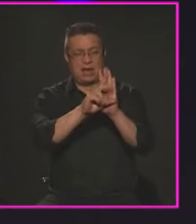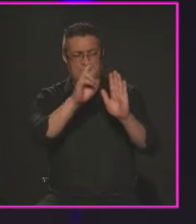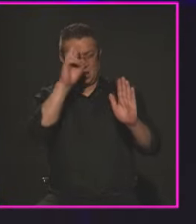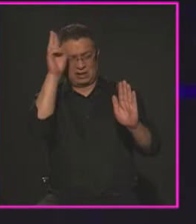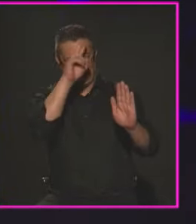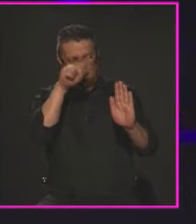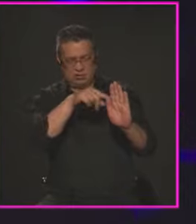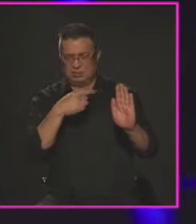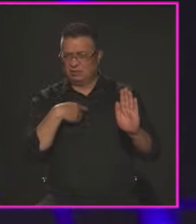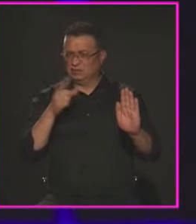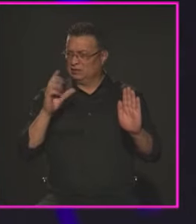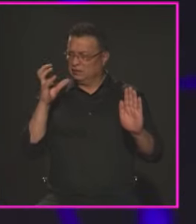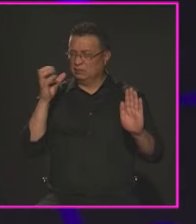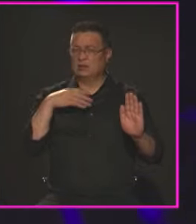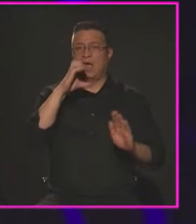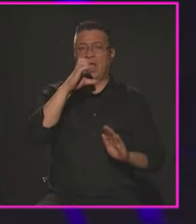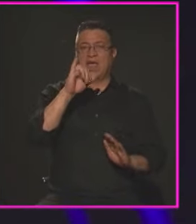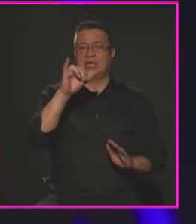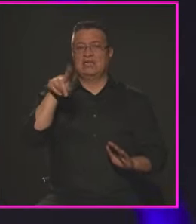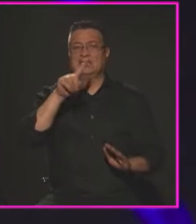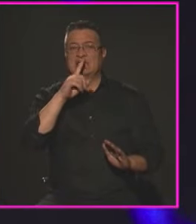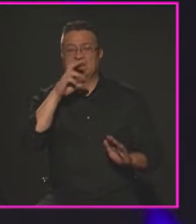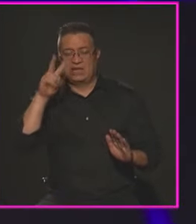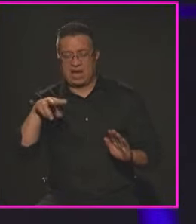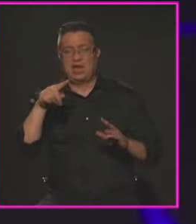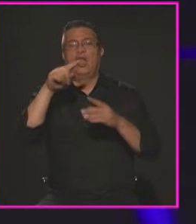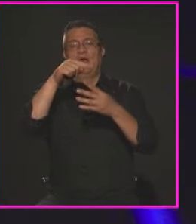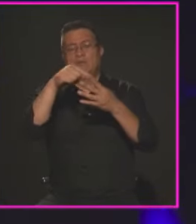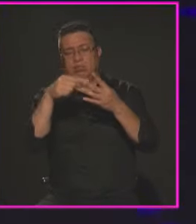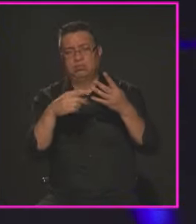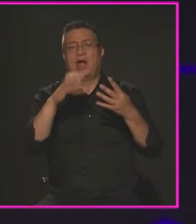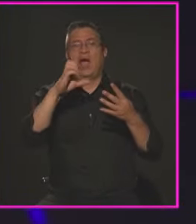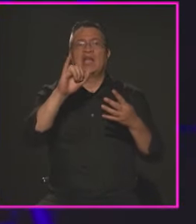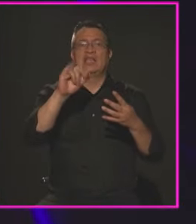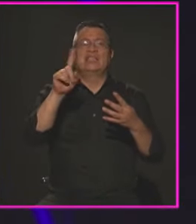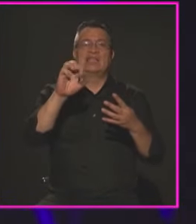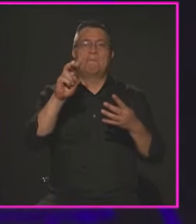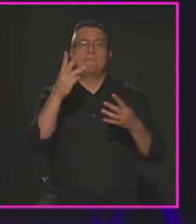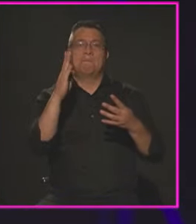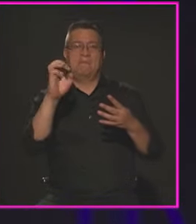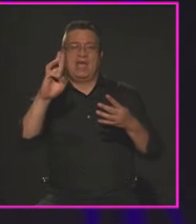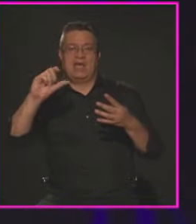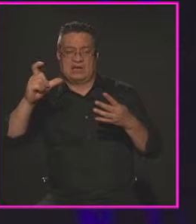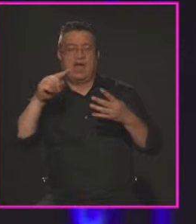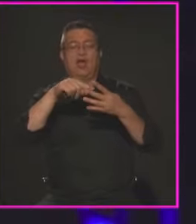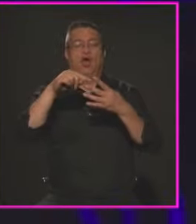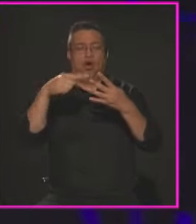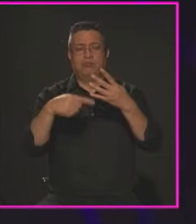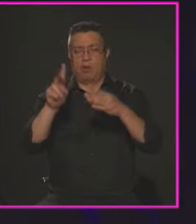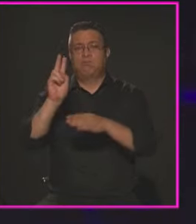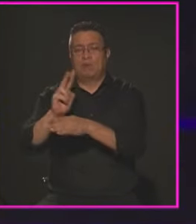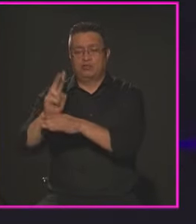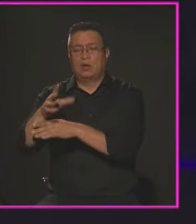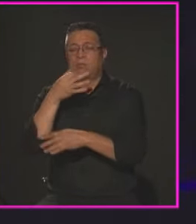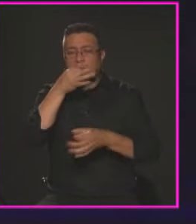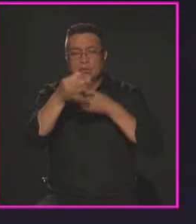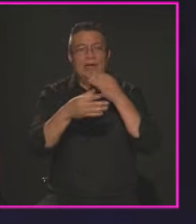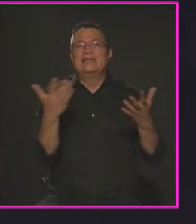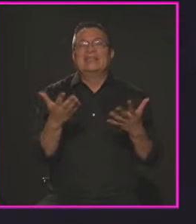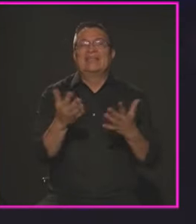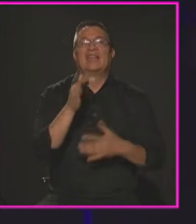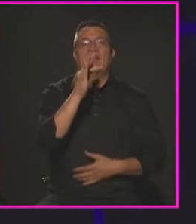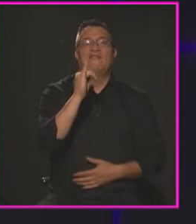Bohr, de Broglie, Schrödinger and Heisenberg were the founding fathers of quantum physics. And I will, on the next